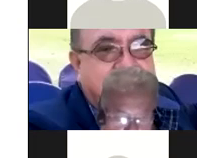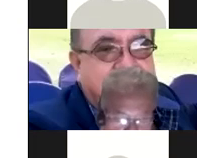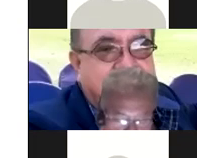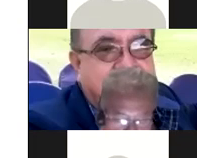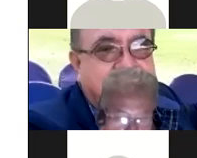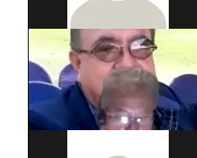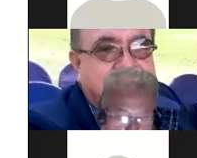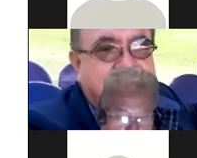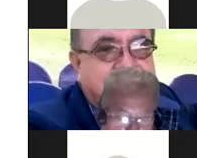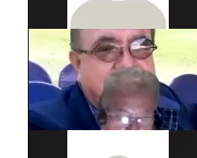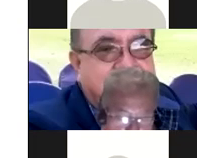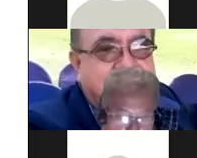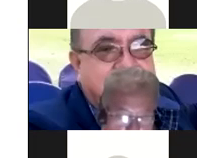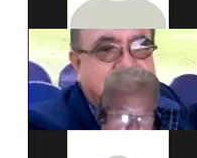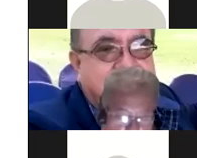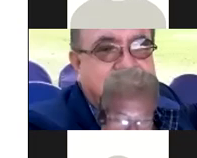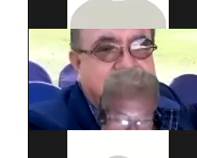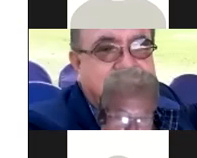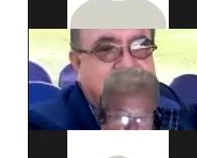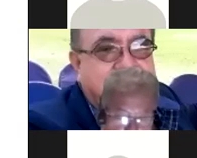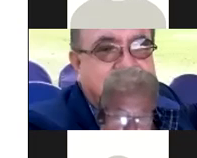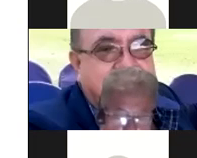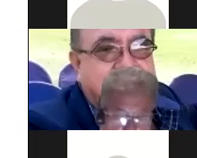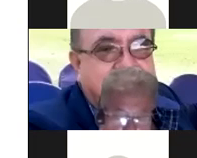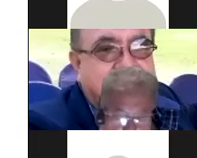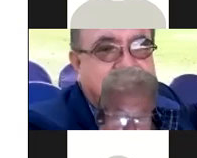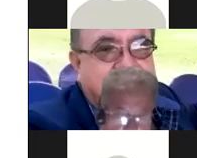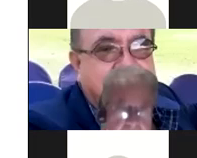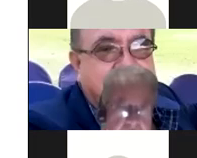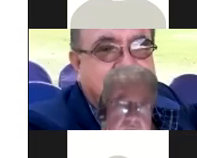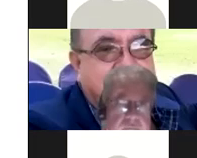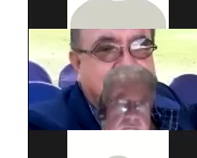my children that he only left